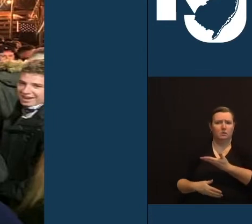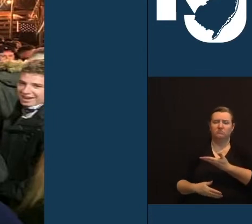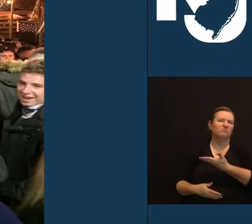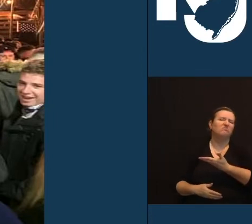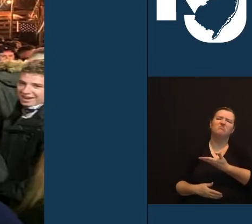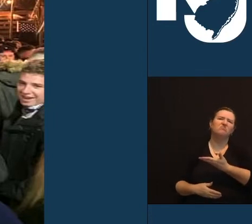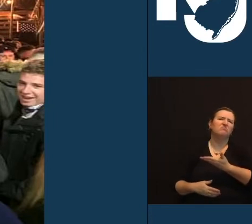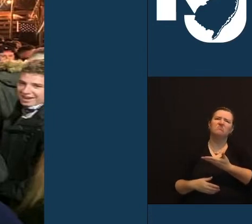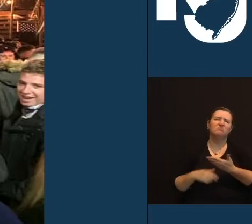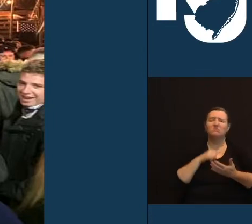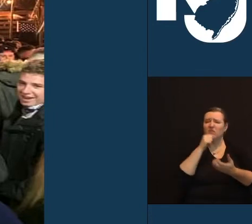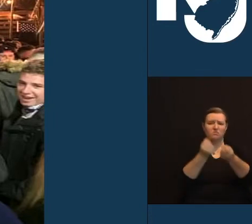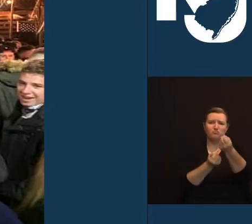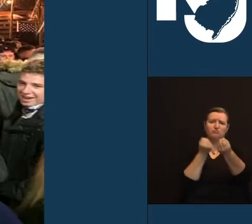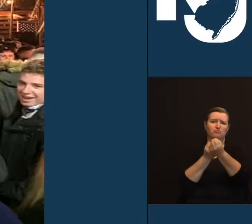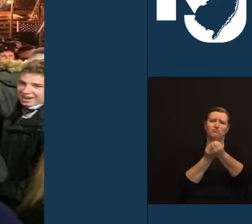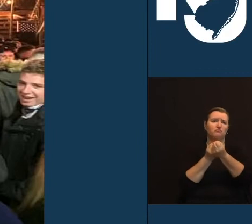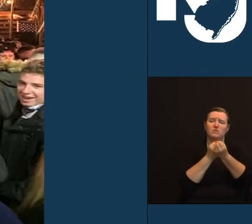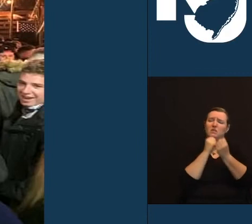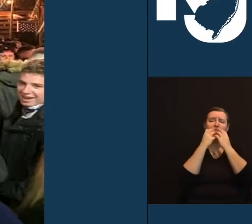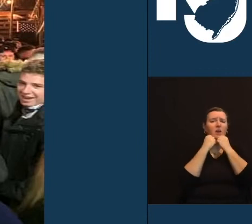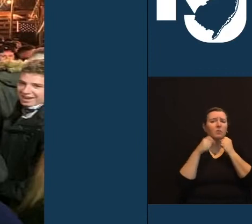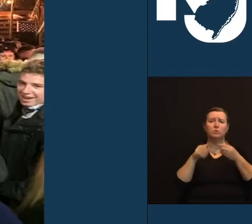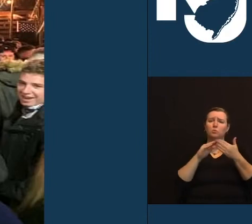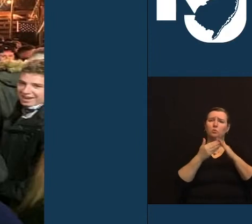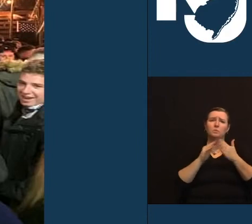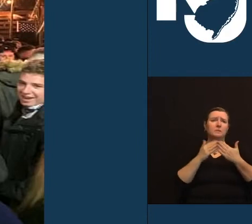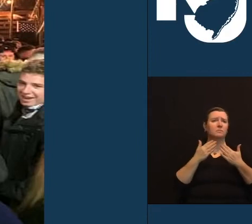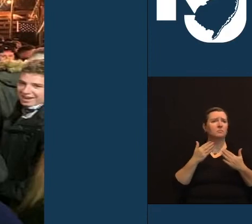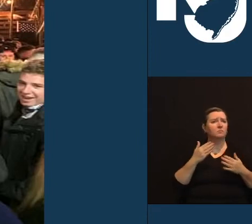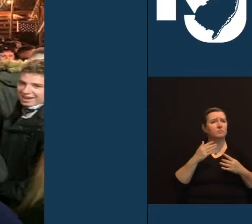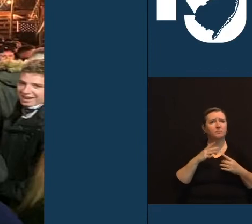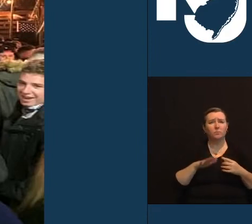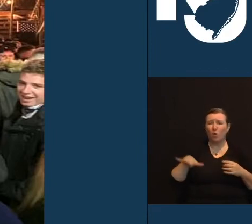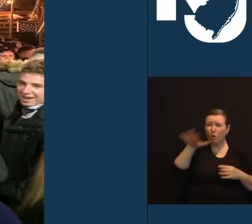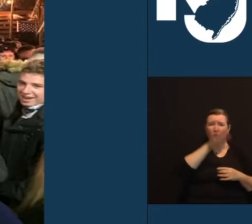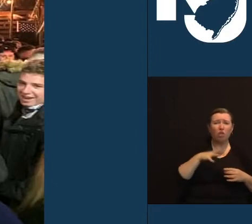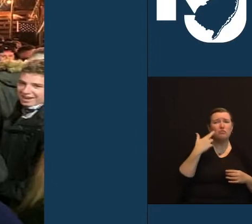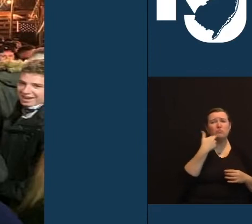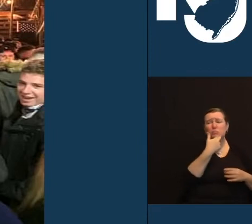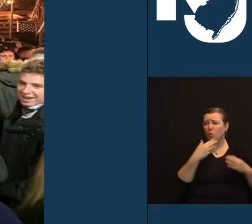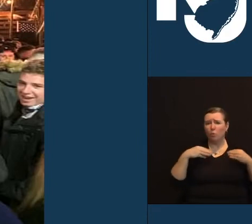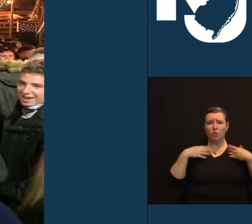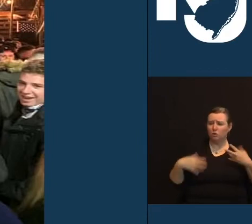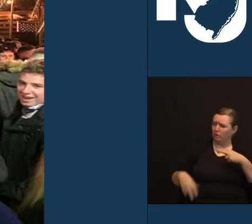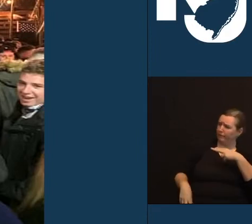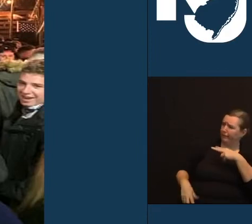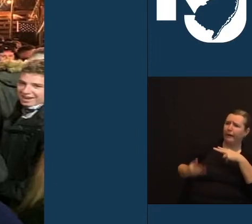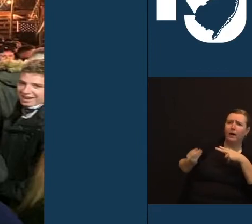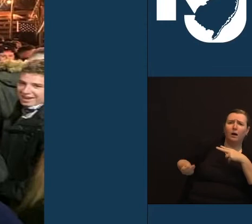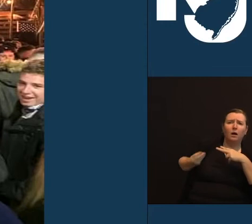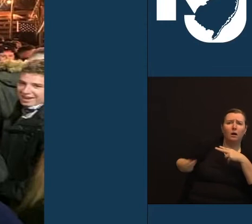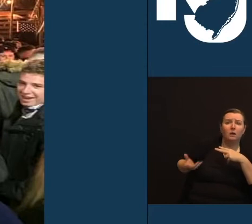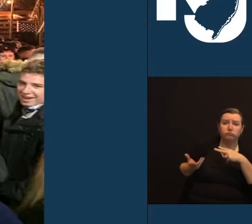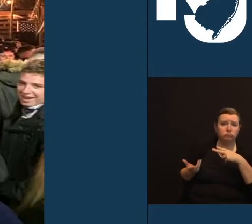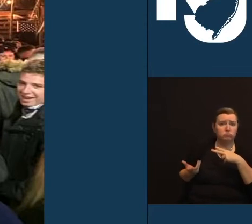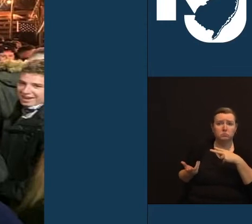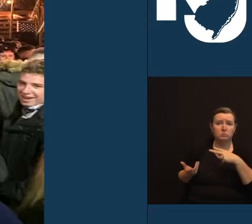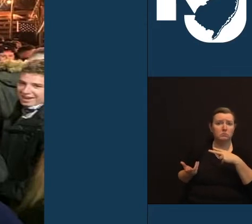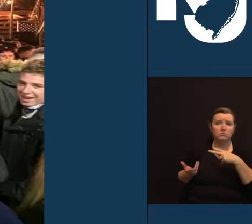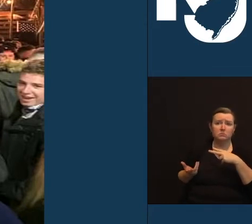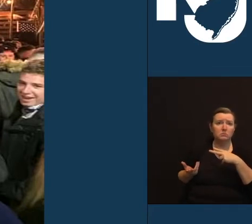of their communities give the good and hard-working restaurateurs, again, of which there are thousands across our state, a black